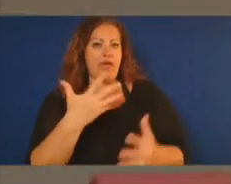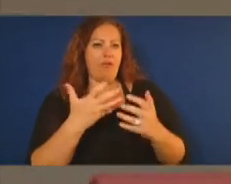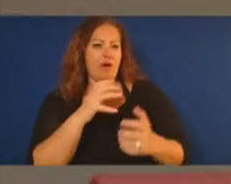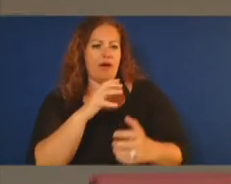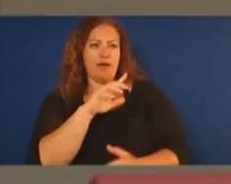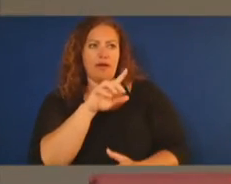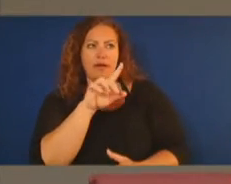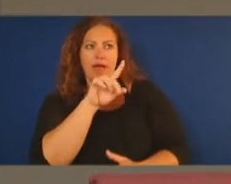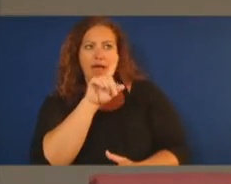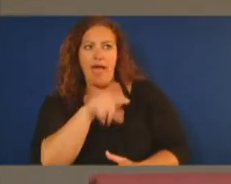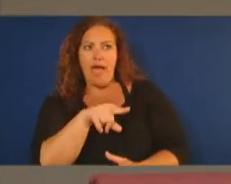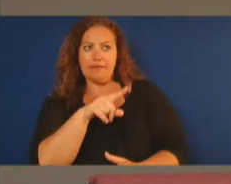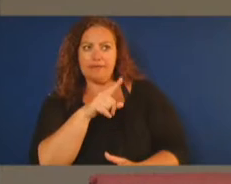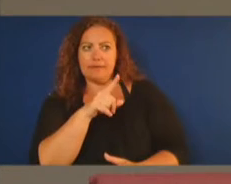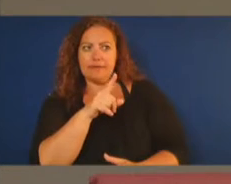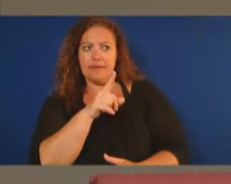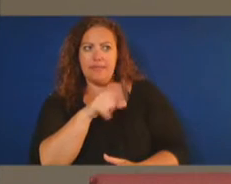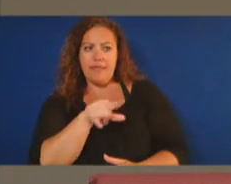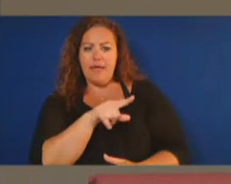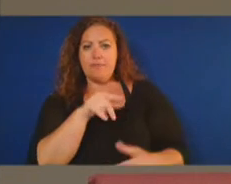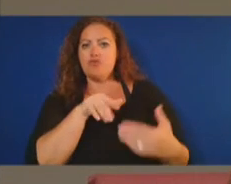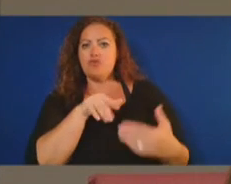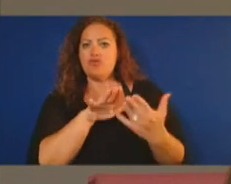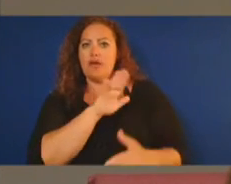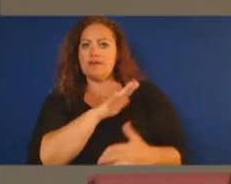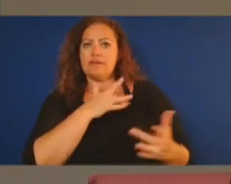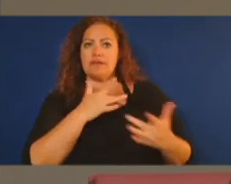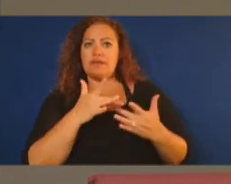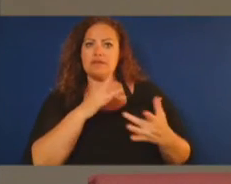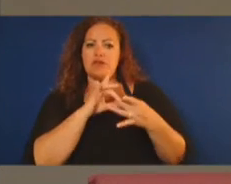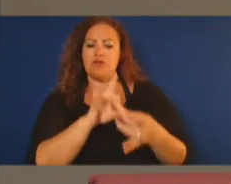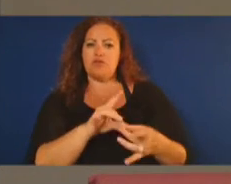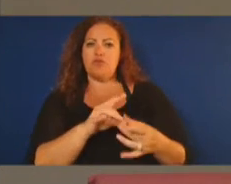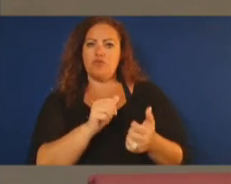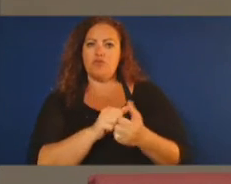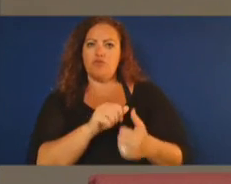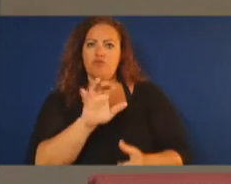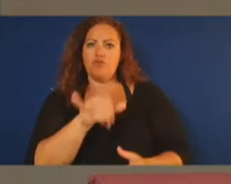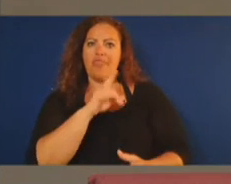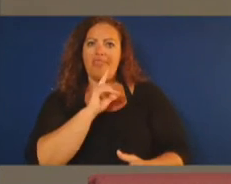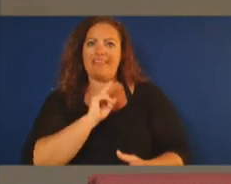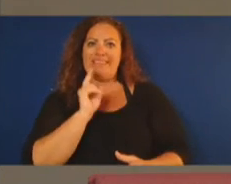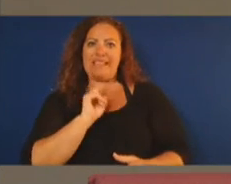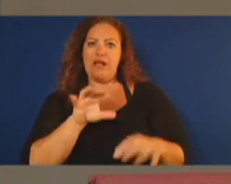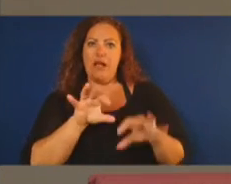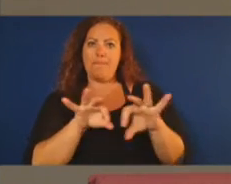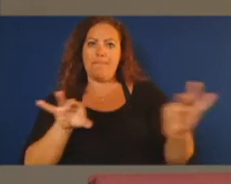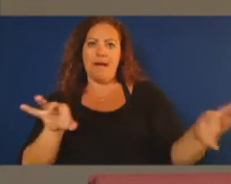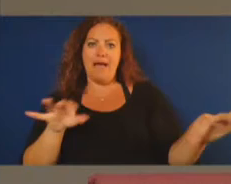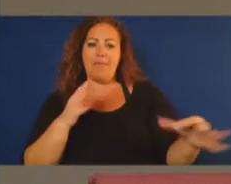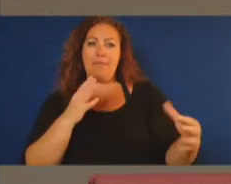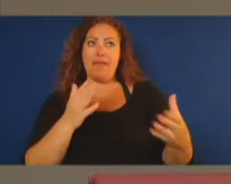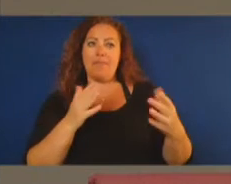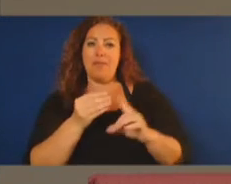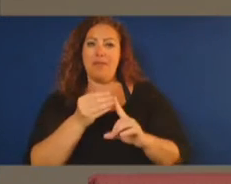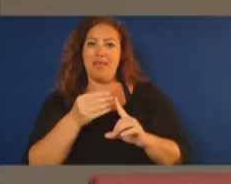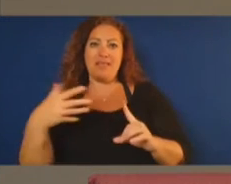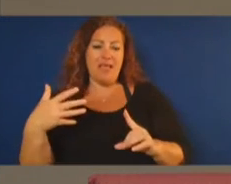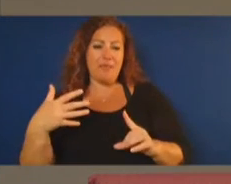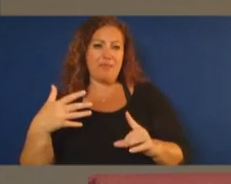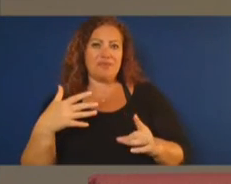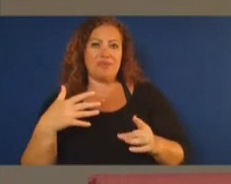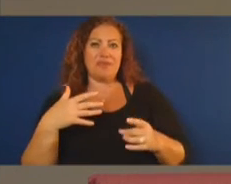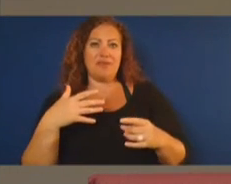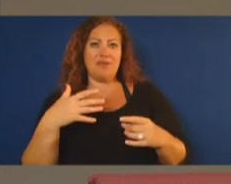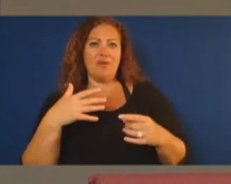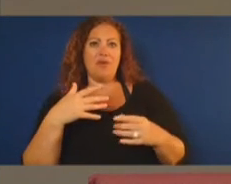to ask them to address the concern about the single pipe and maybe elaborate uh what the petitioner said